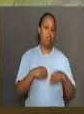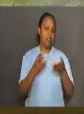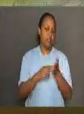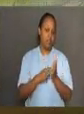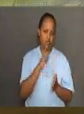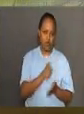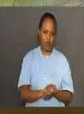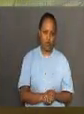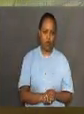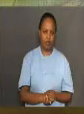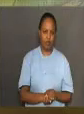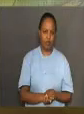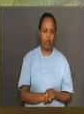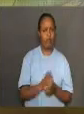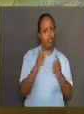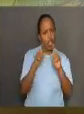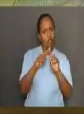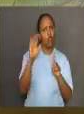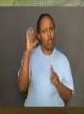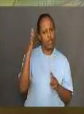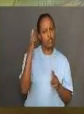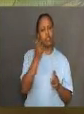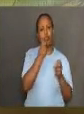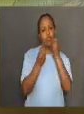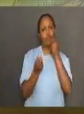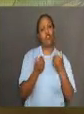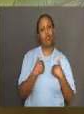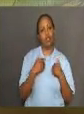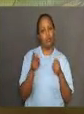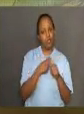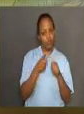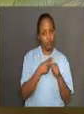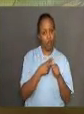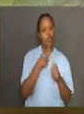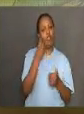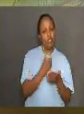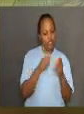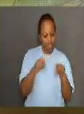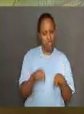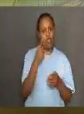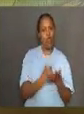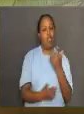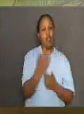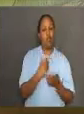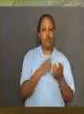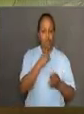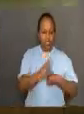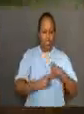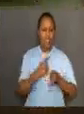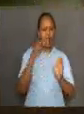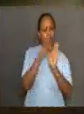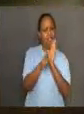There are different types of crimes. The first one that we will discuss today is genocide.